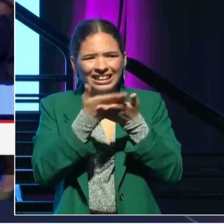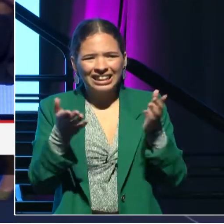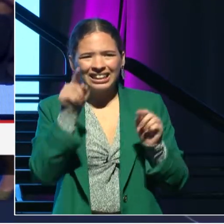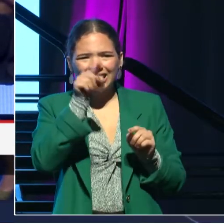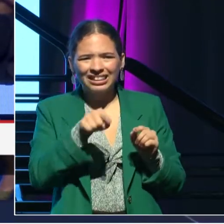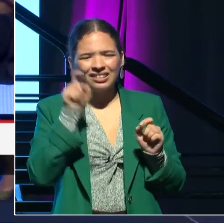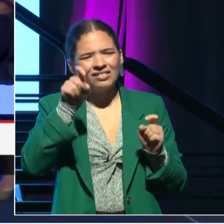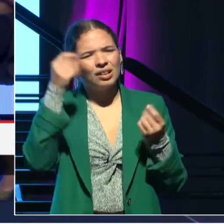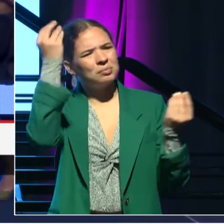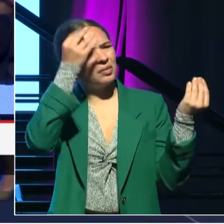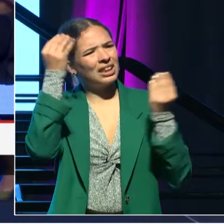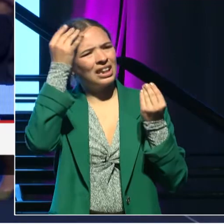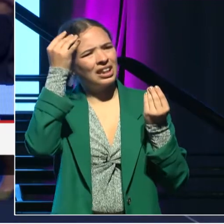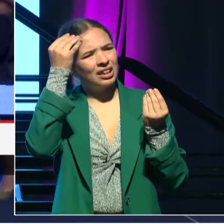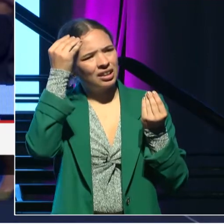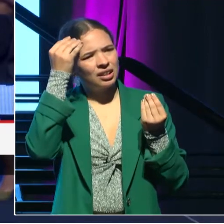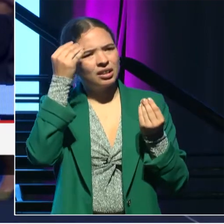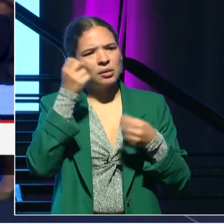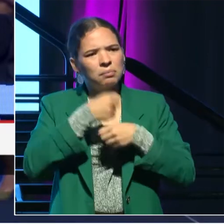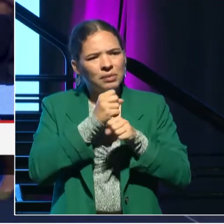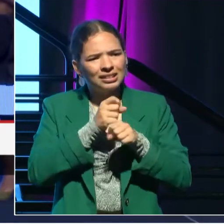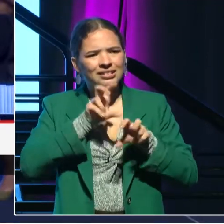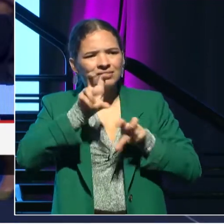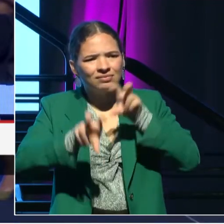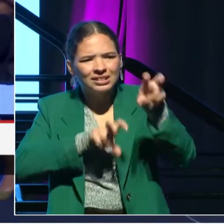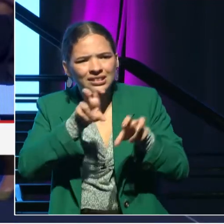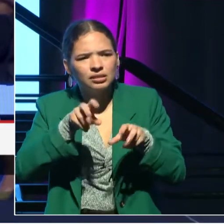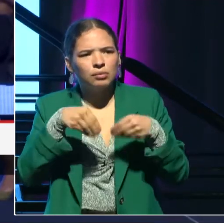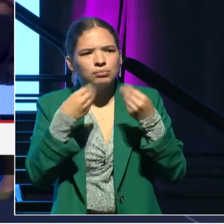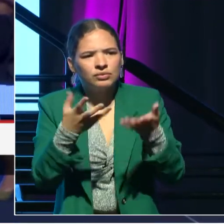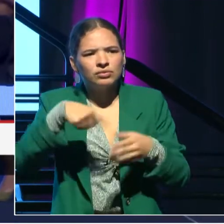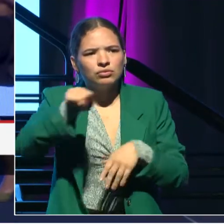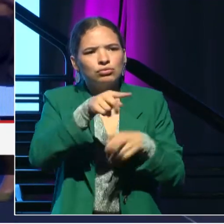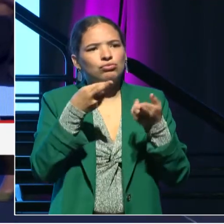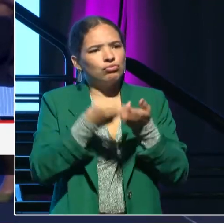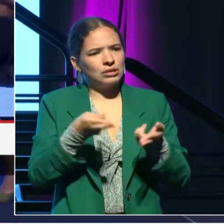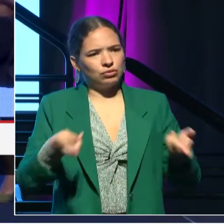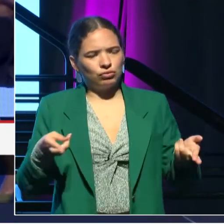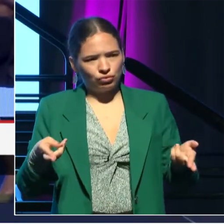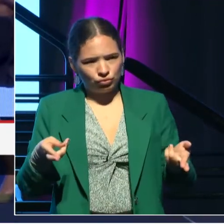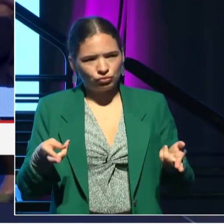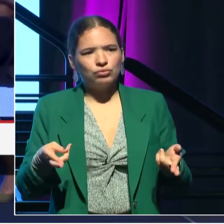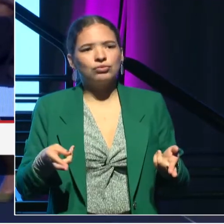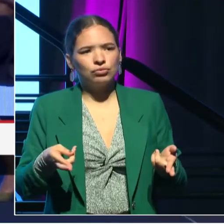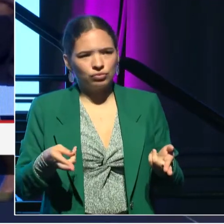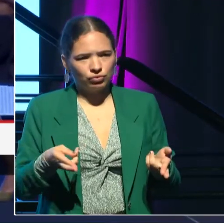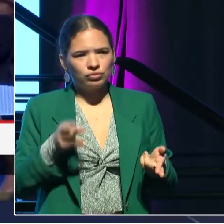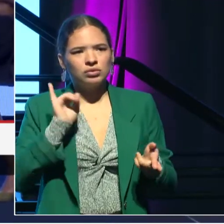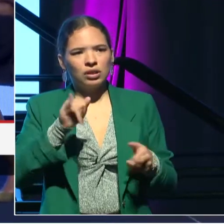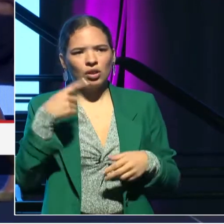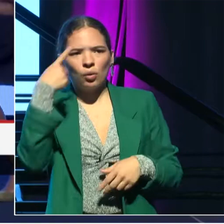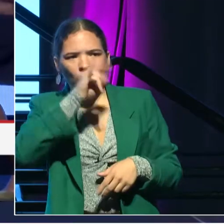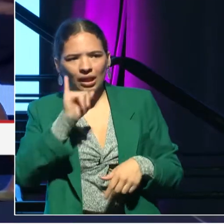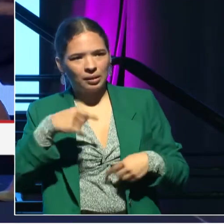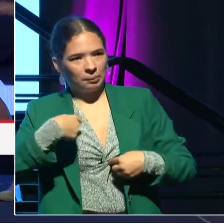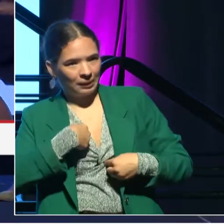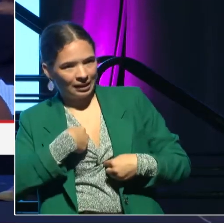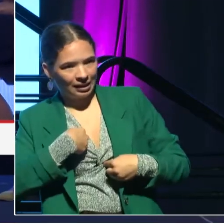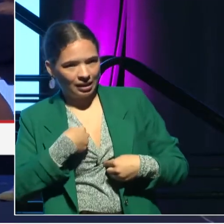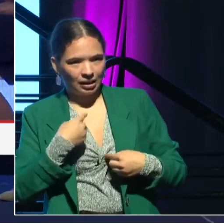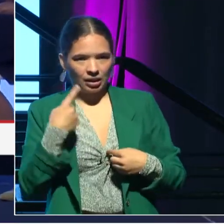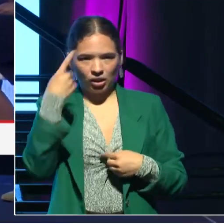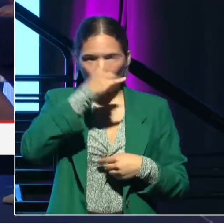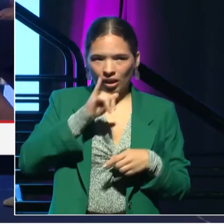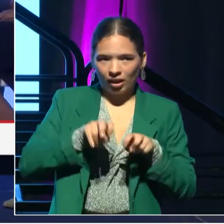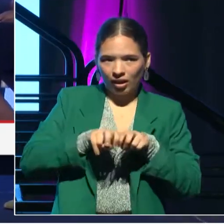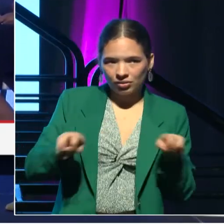aware of, and make the investments and provide the tools so that women that look like me and the ladies on this panel can have a better quality of